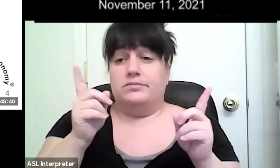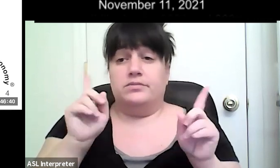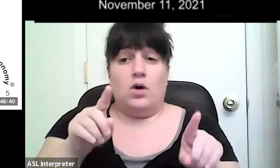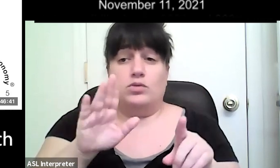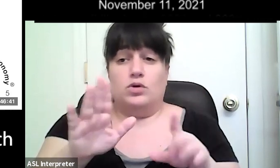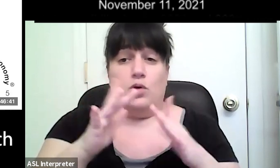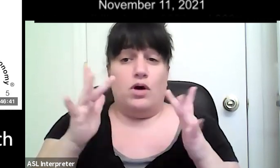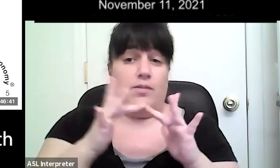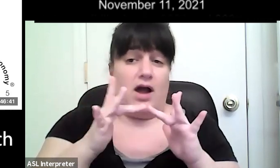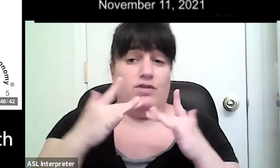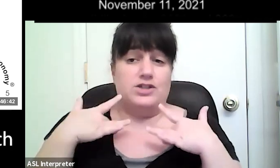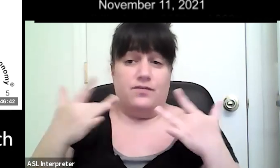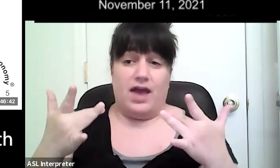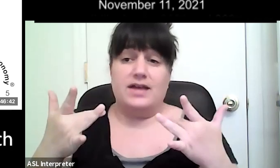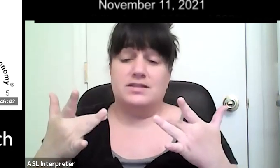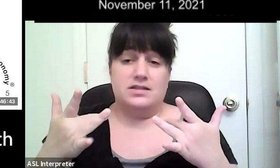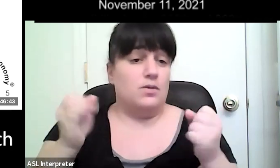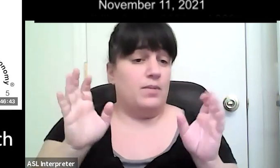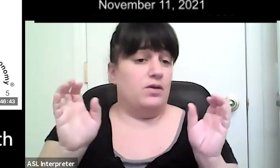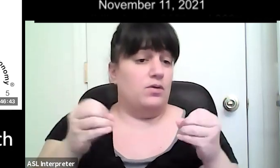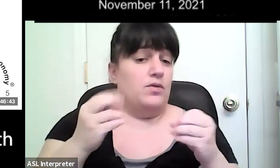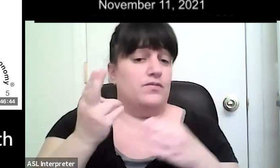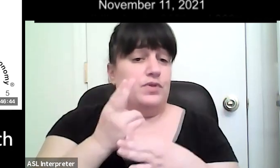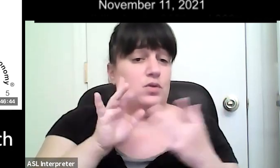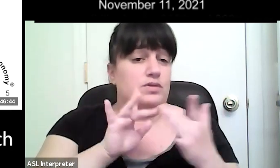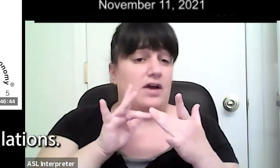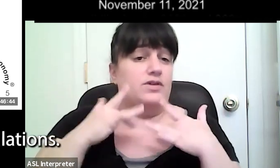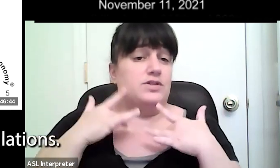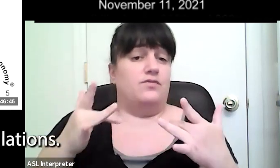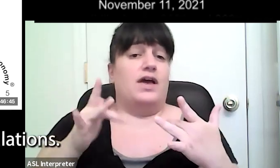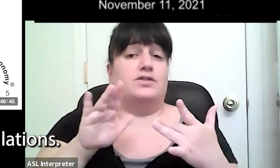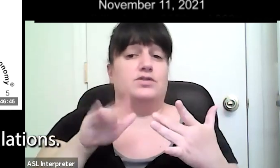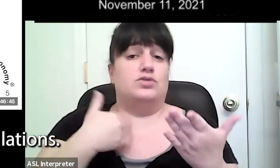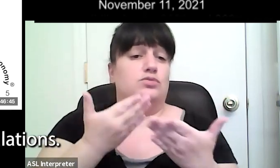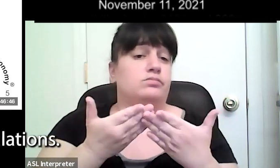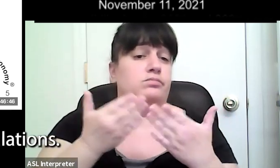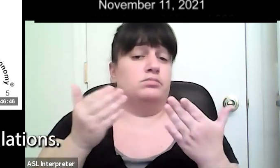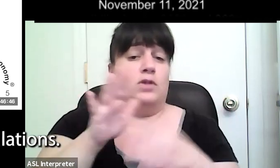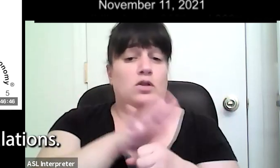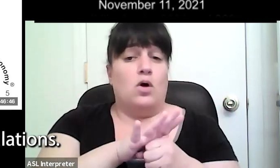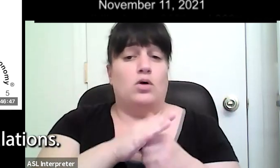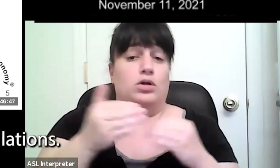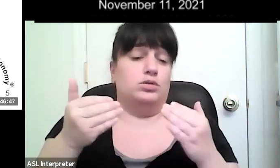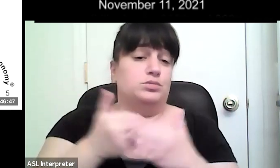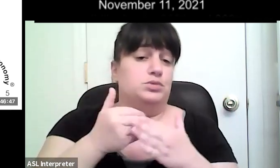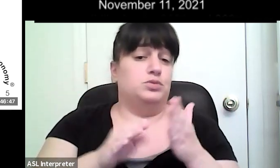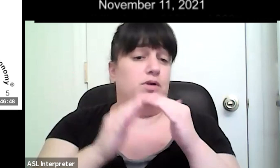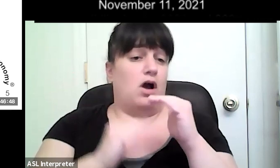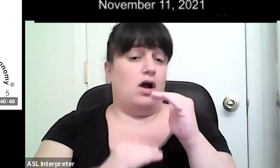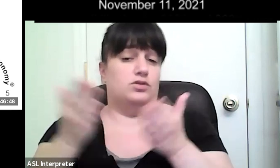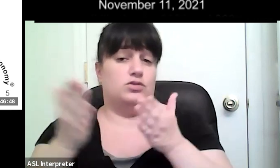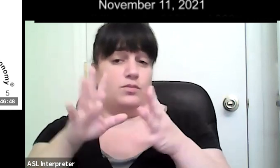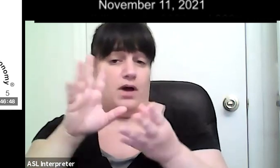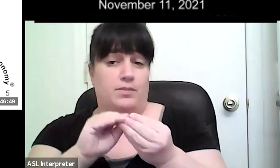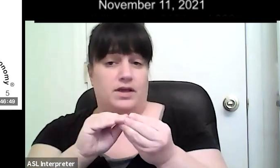event. So many organizations use outreach events to reach local, new, and underserved populations. They